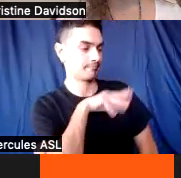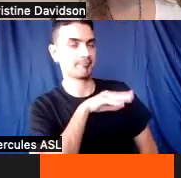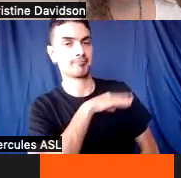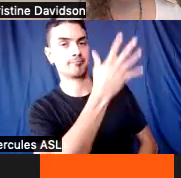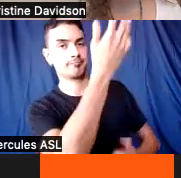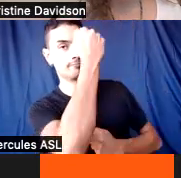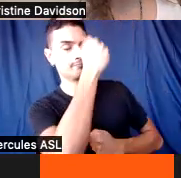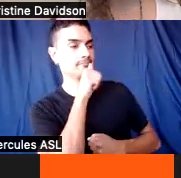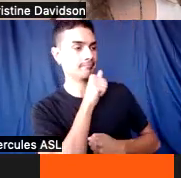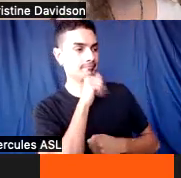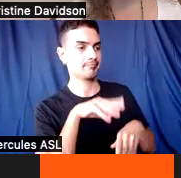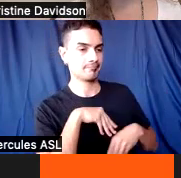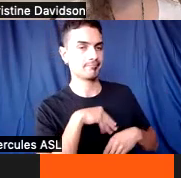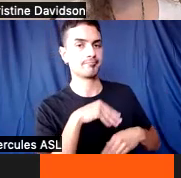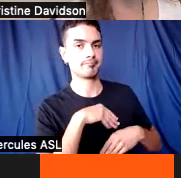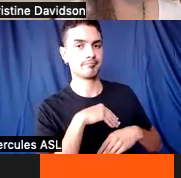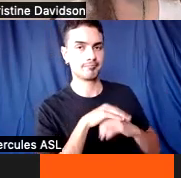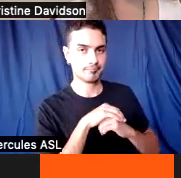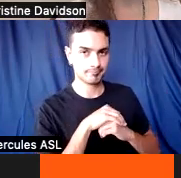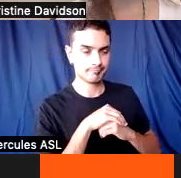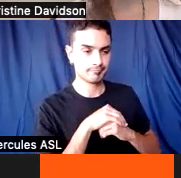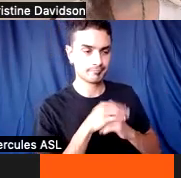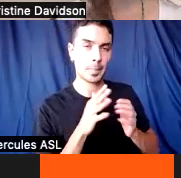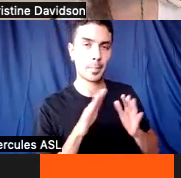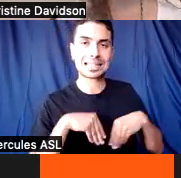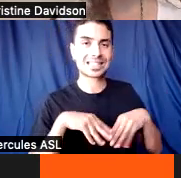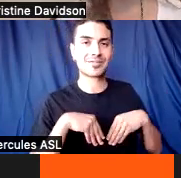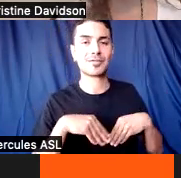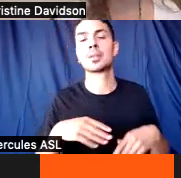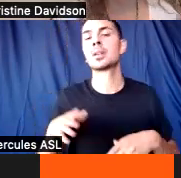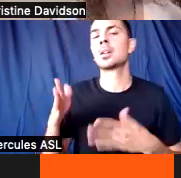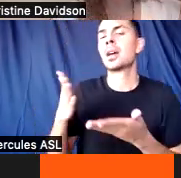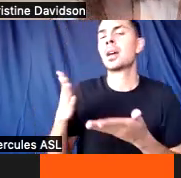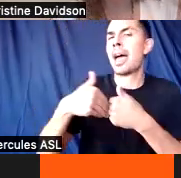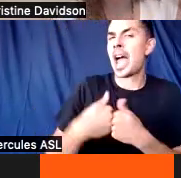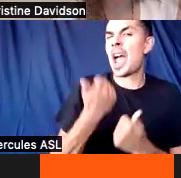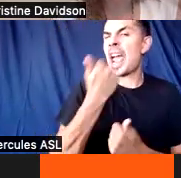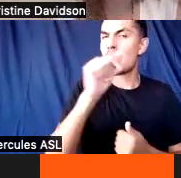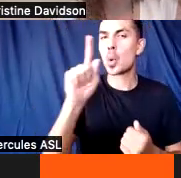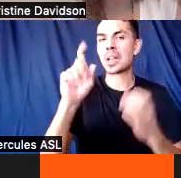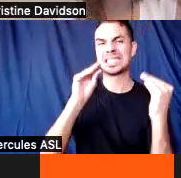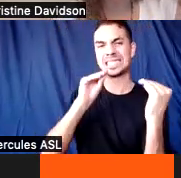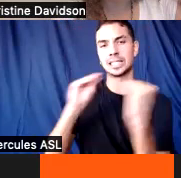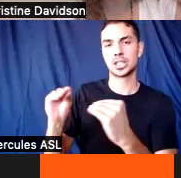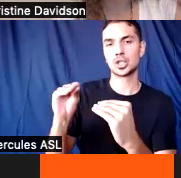How do we teach submission? Not we. How does anybody teach submission to oppressed people?